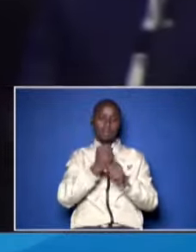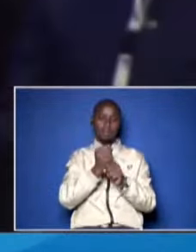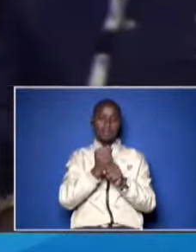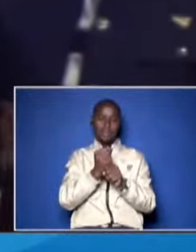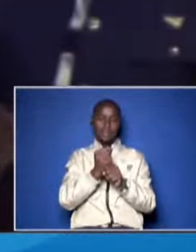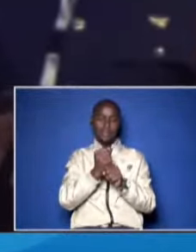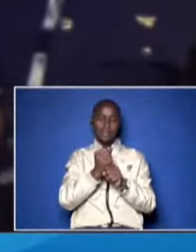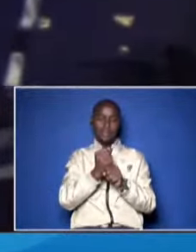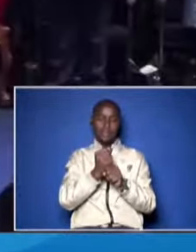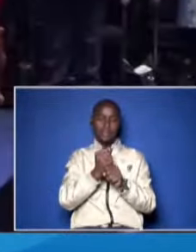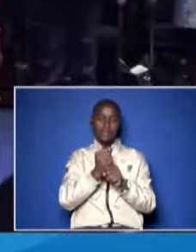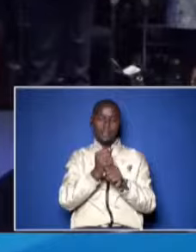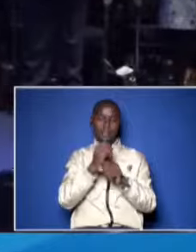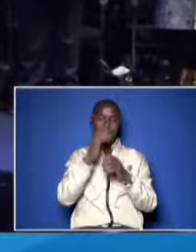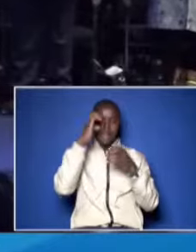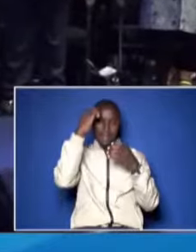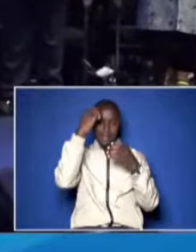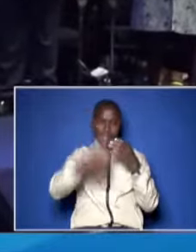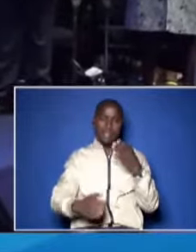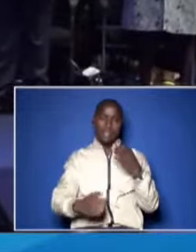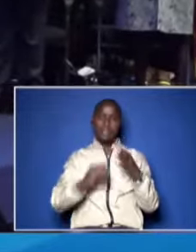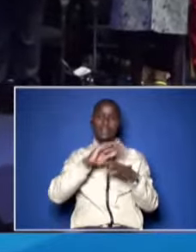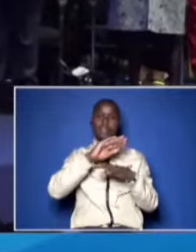End of All